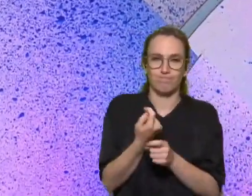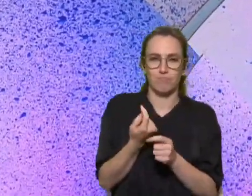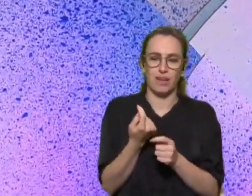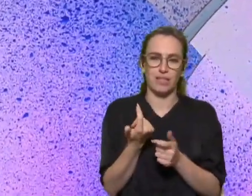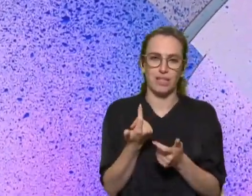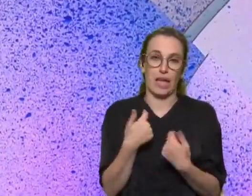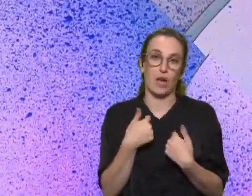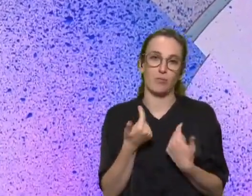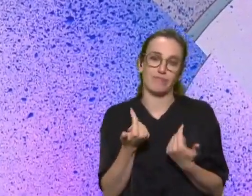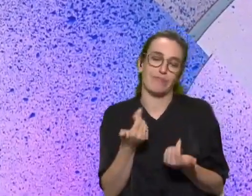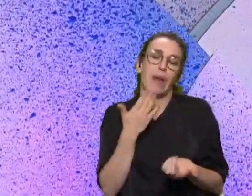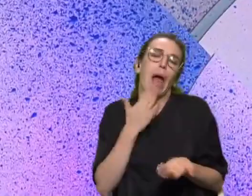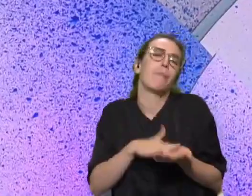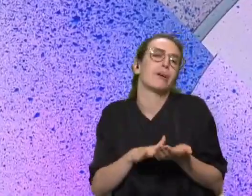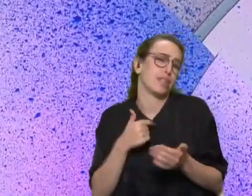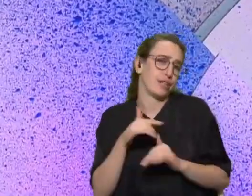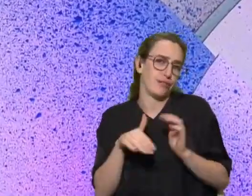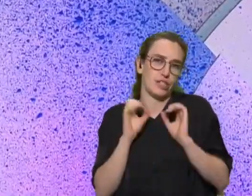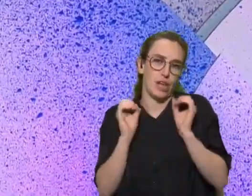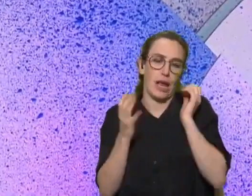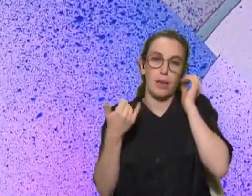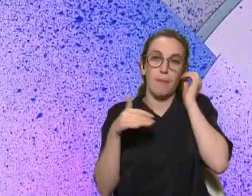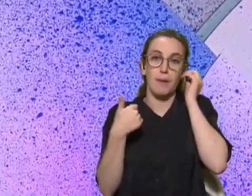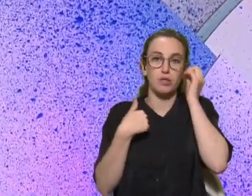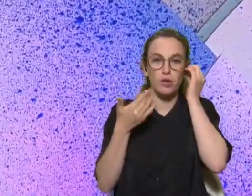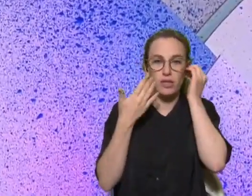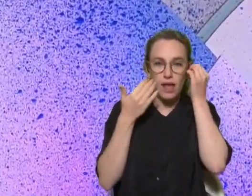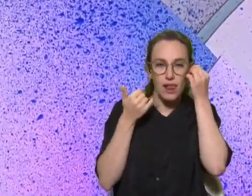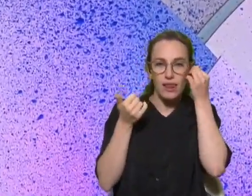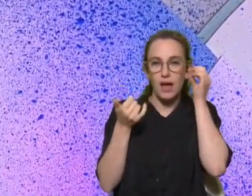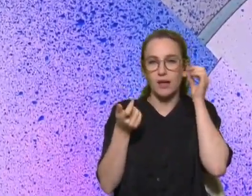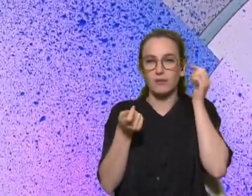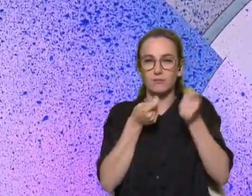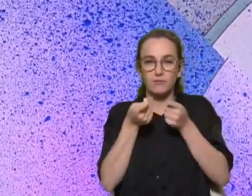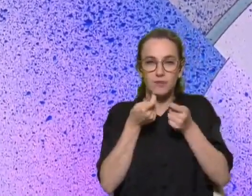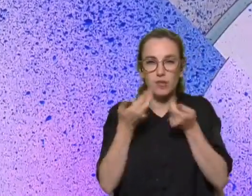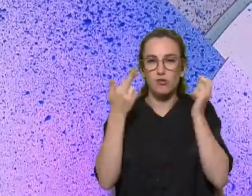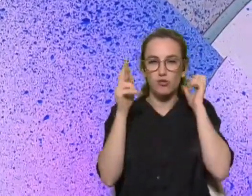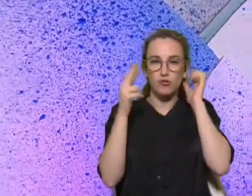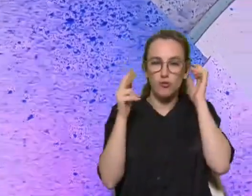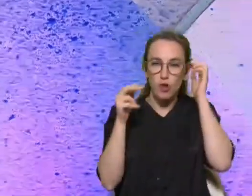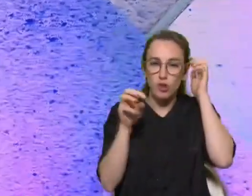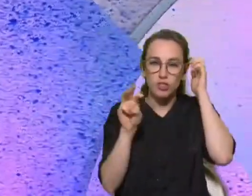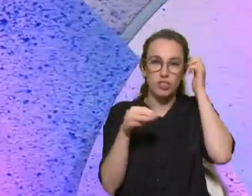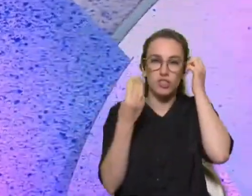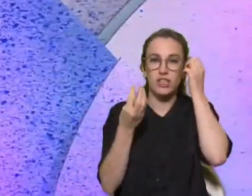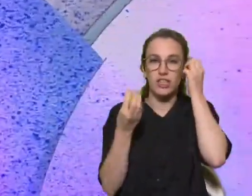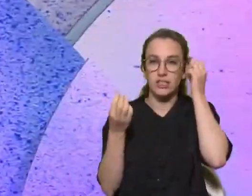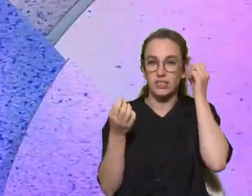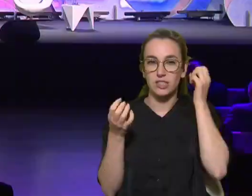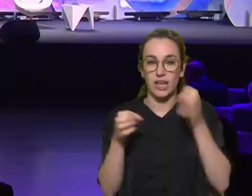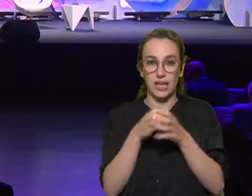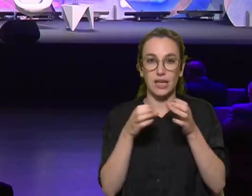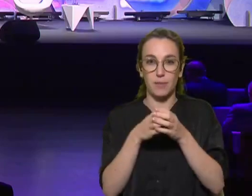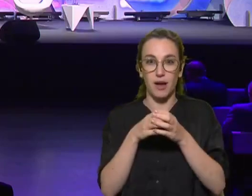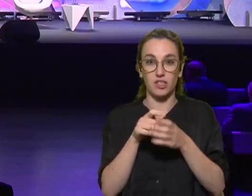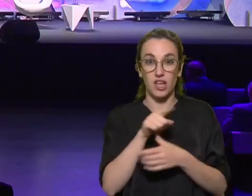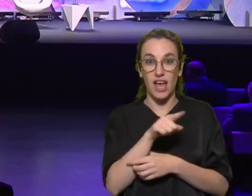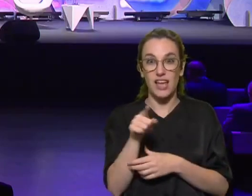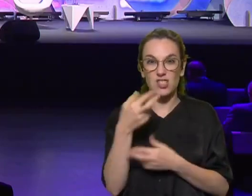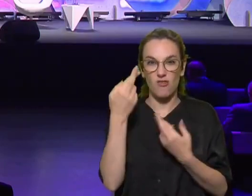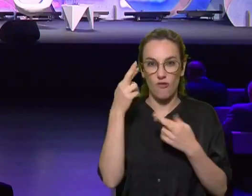Gama. And so I practiced, I didn't do anything, but I tried to coordinate the efforts of these three teams.